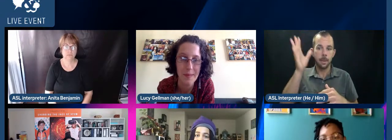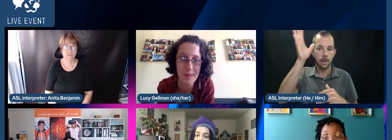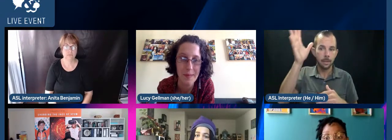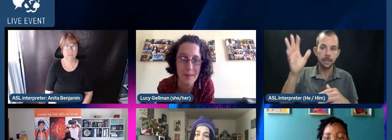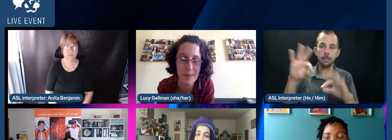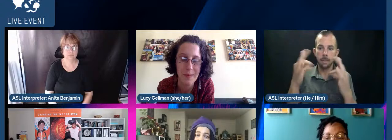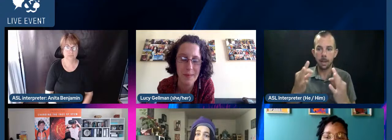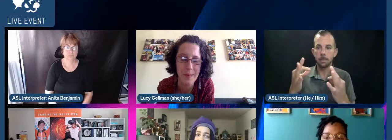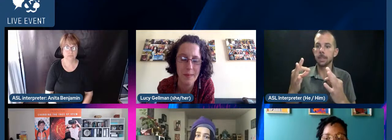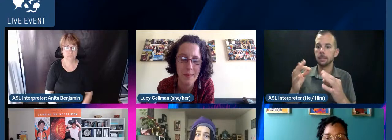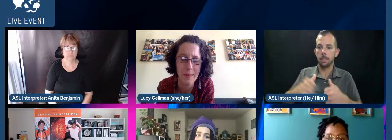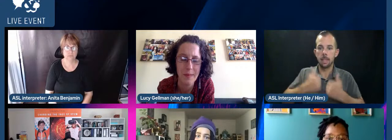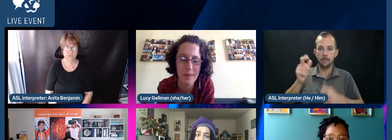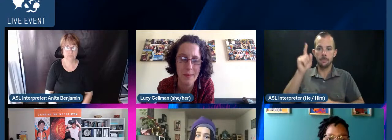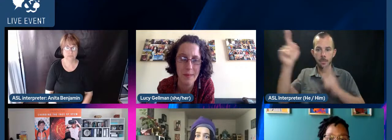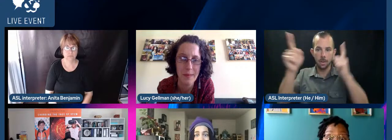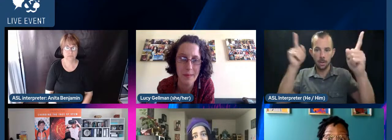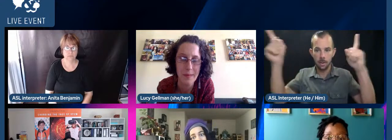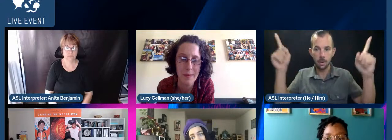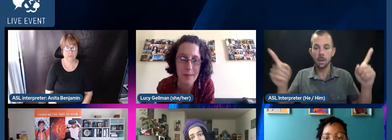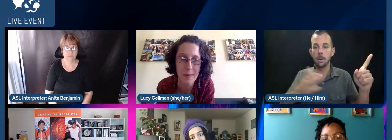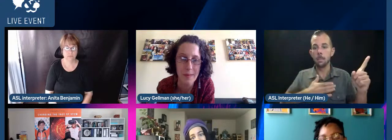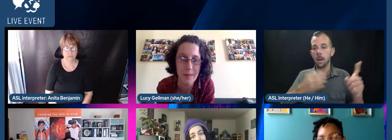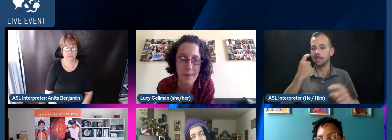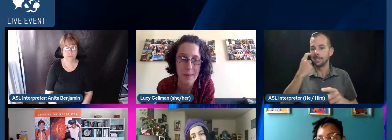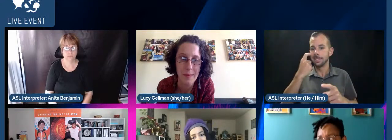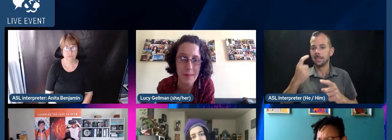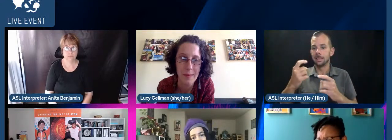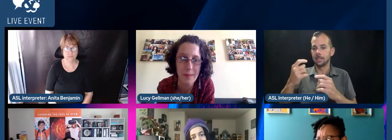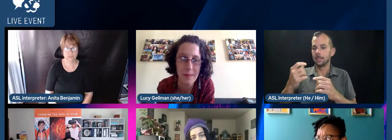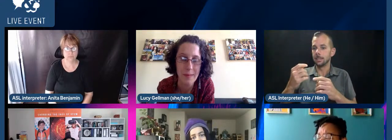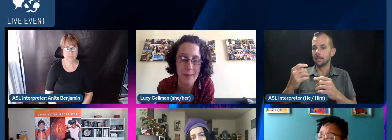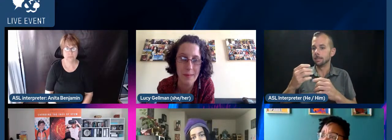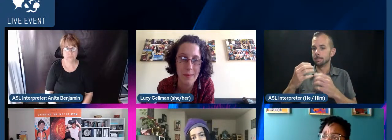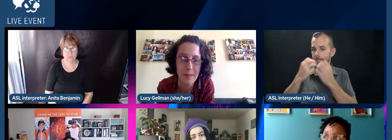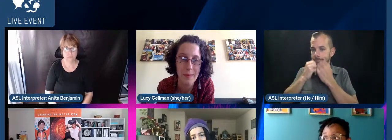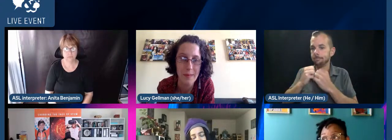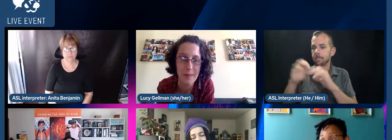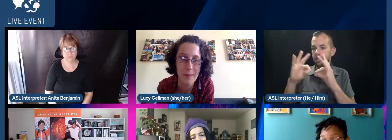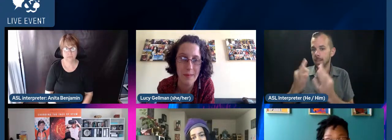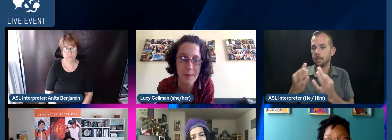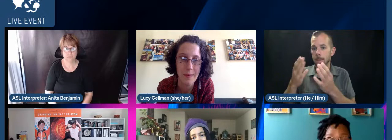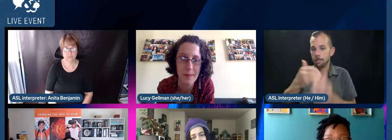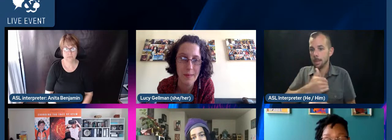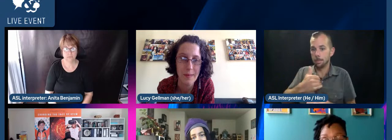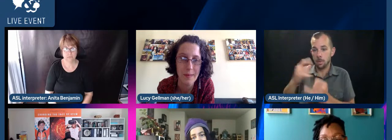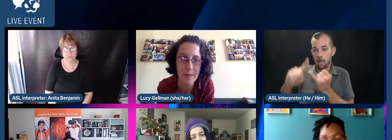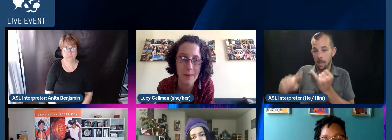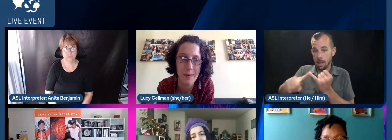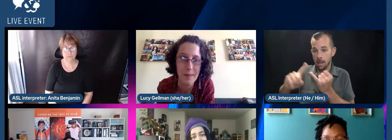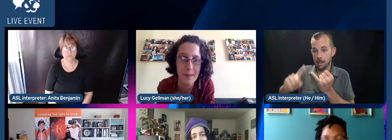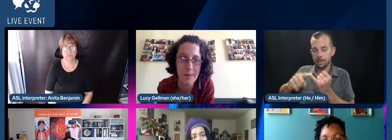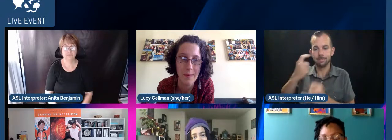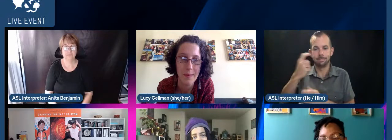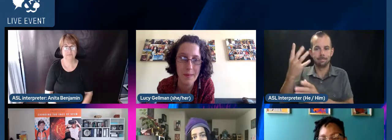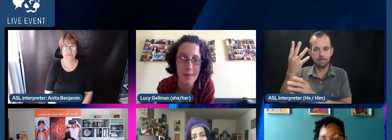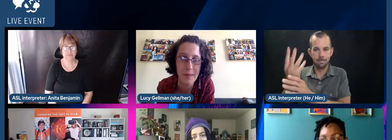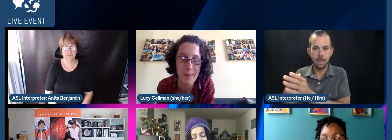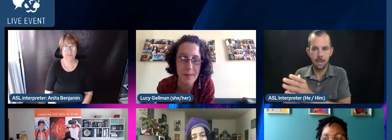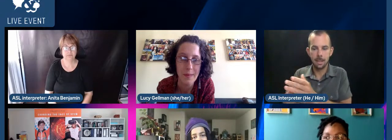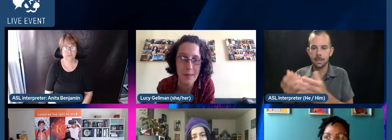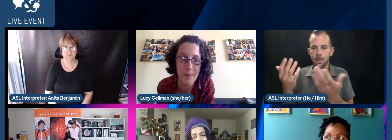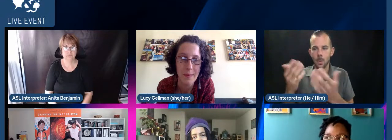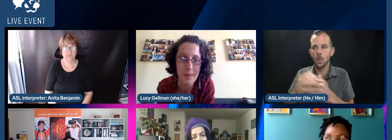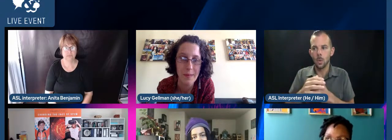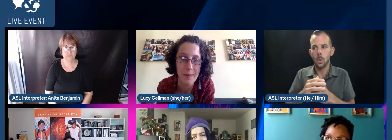family member died. So it's been a difficult time. And I can see, I mean, as it's been for most people, I want to say.